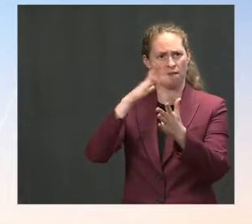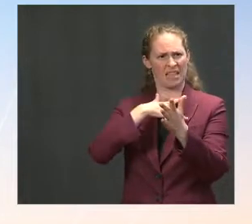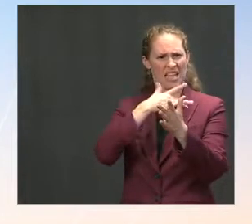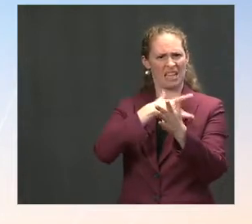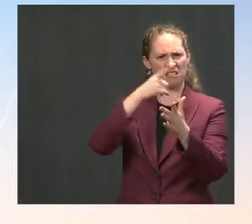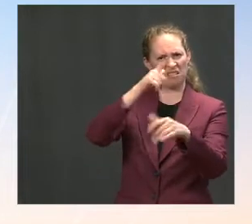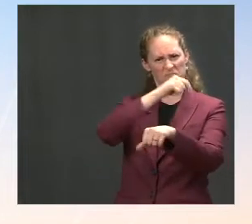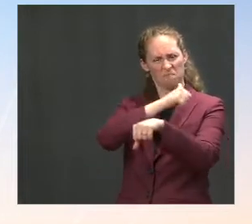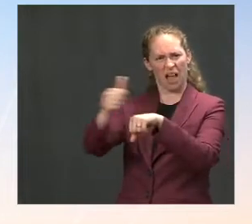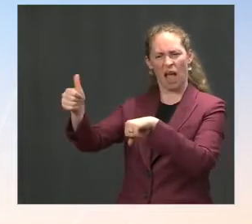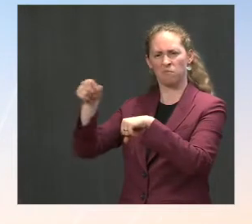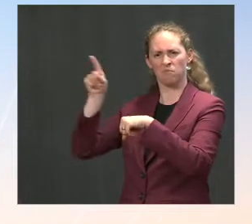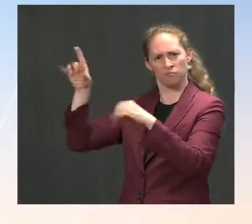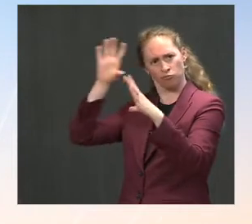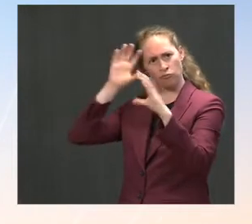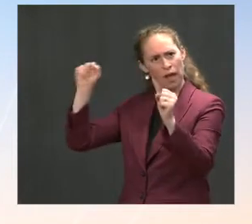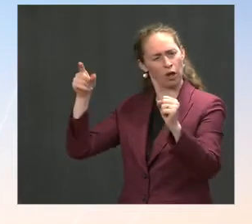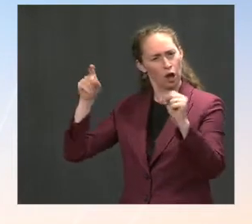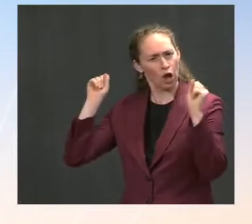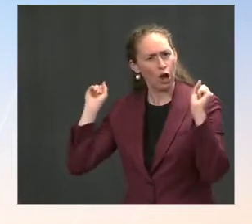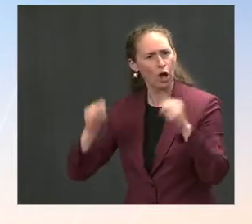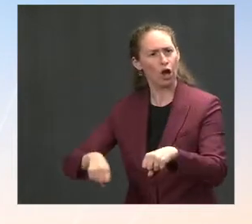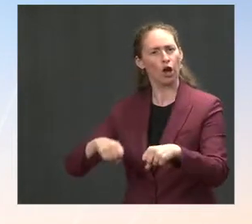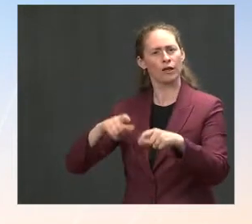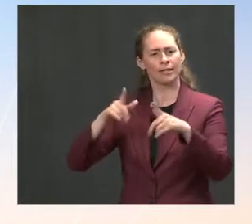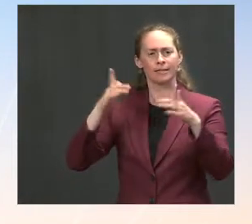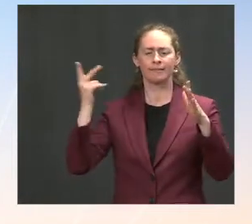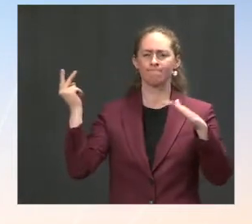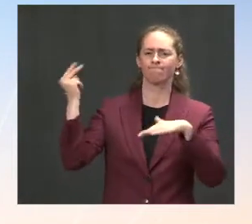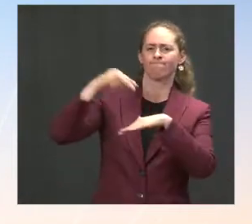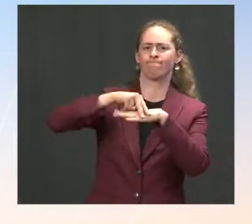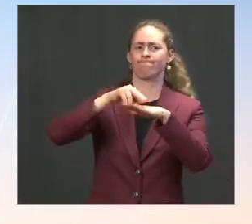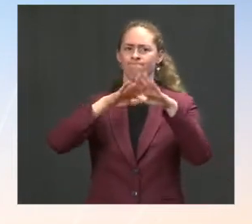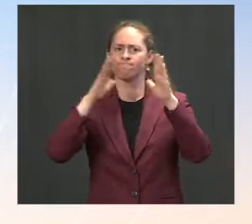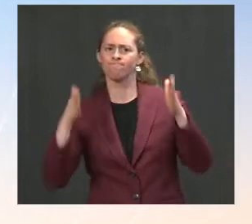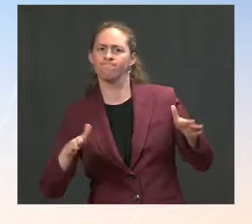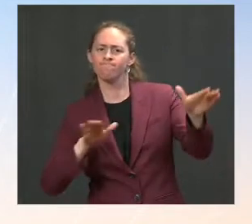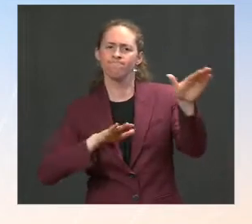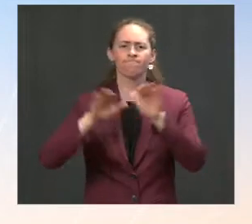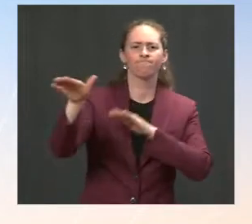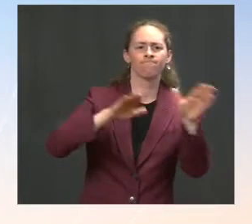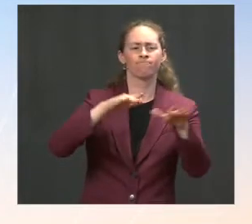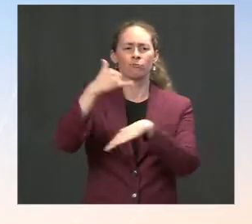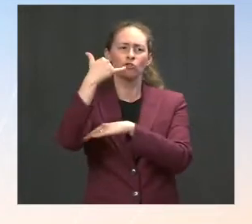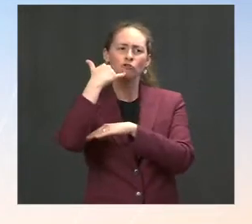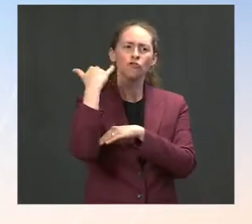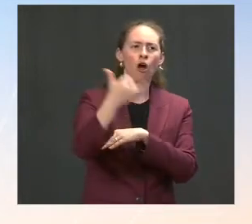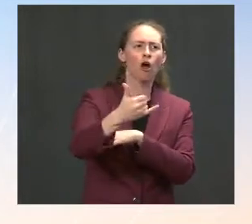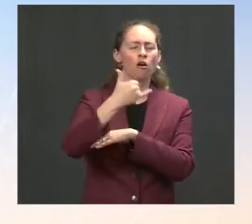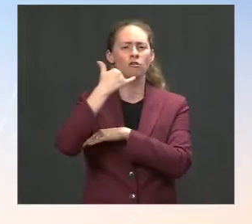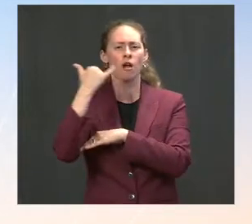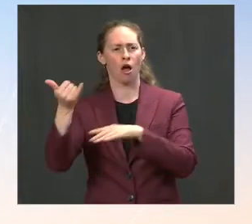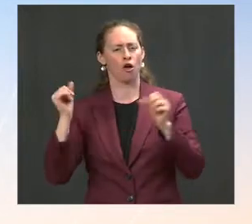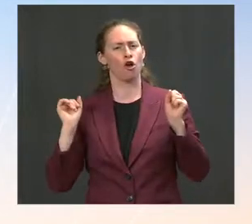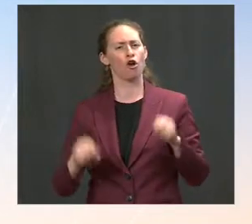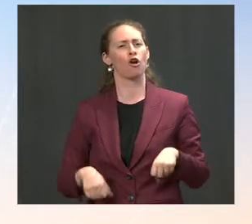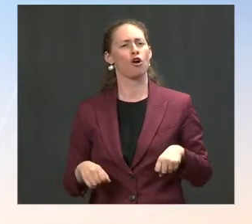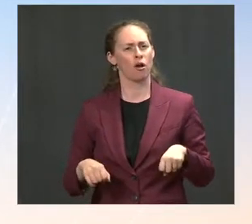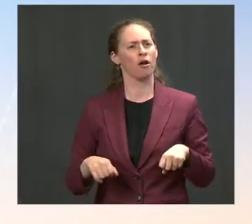to use the bully pulpit, pick up the telephone. It happens all the time with the corporations and things. What is he